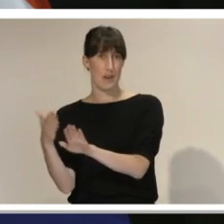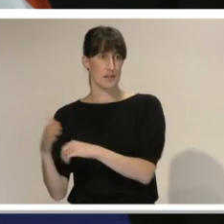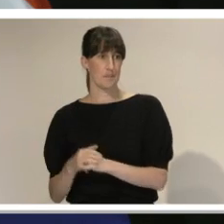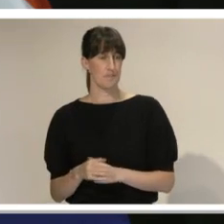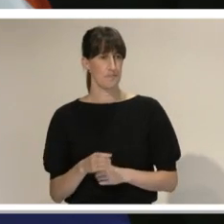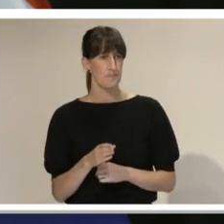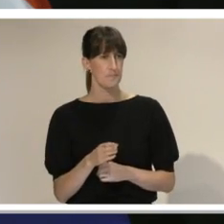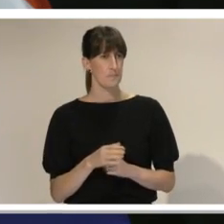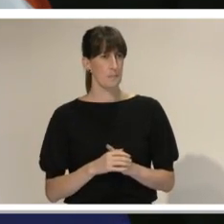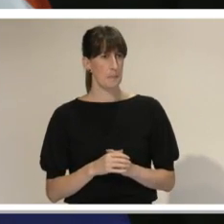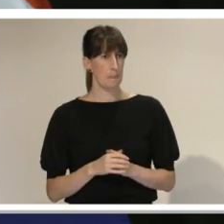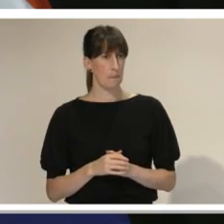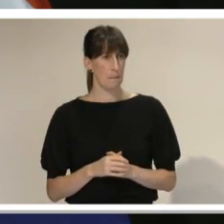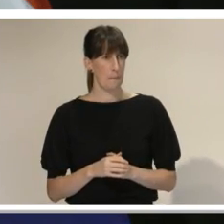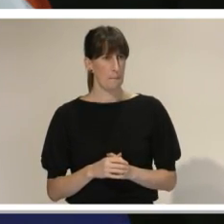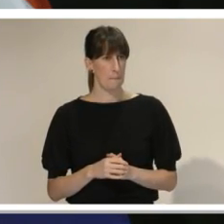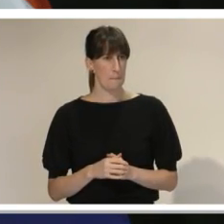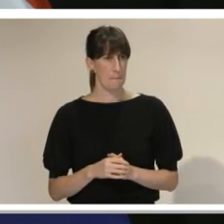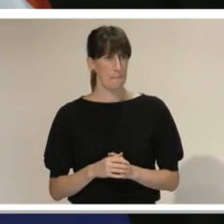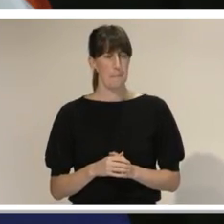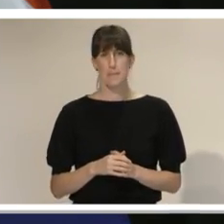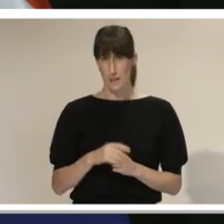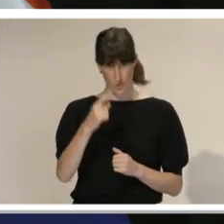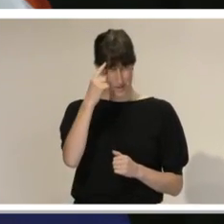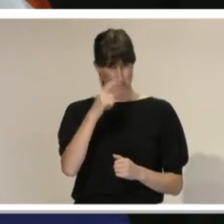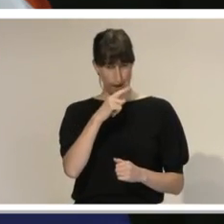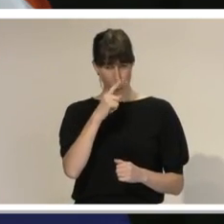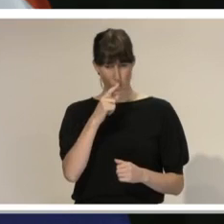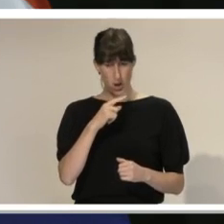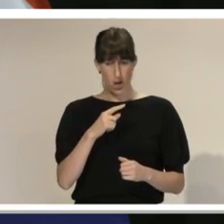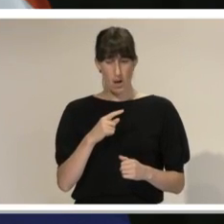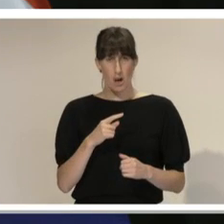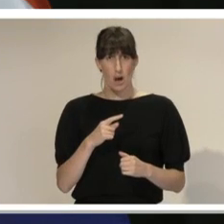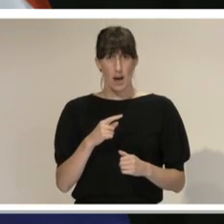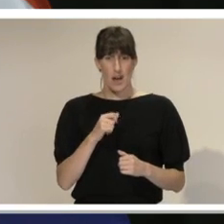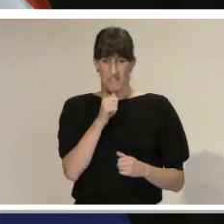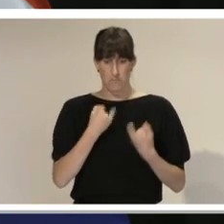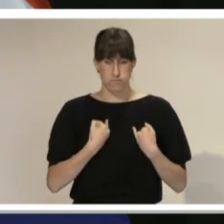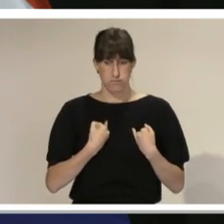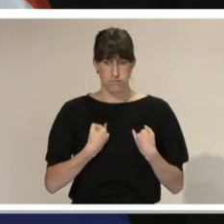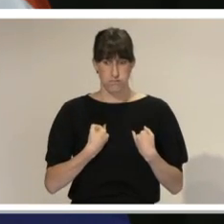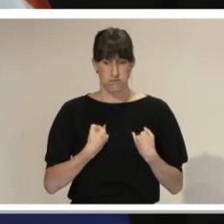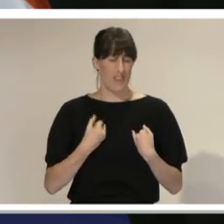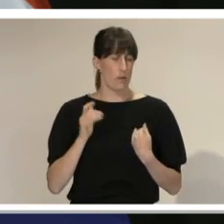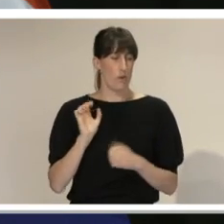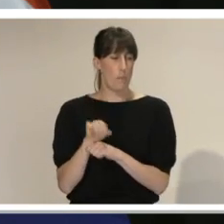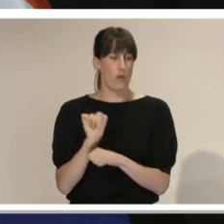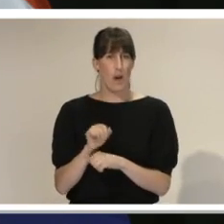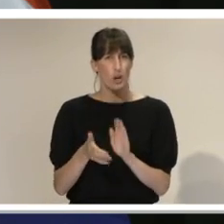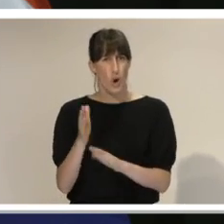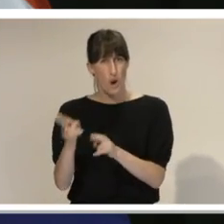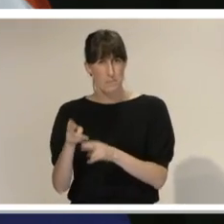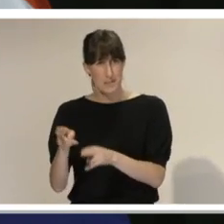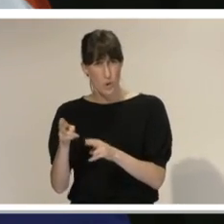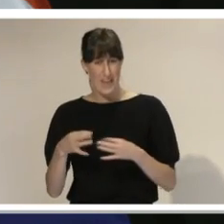and dying because of that, maybe not going in when they should and having a heart attack or something similar? You'll have heard us through Alert Level 4 repeatedly